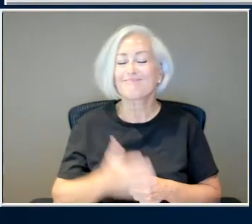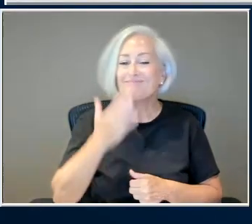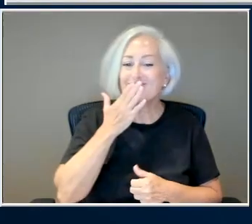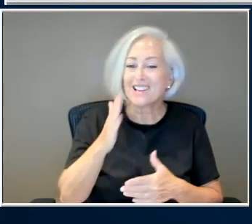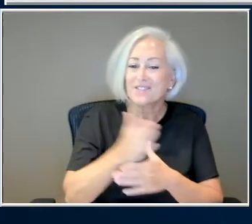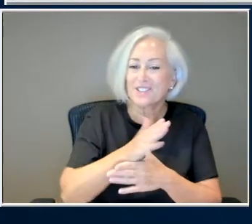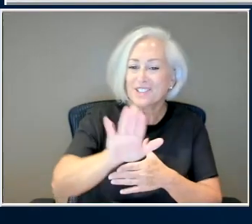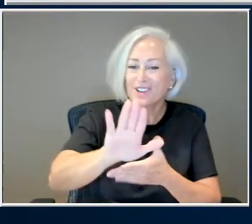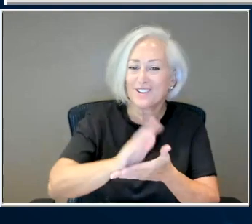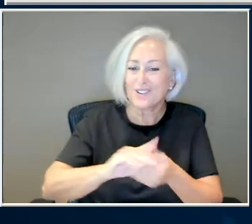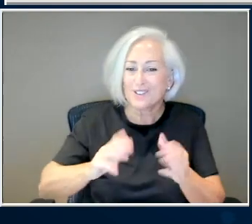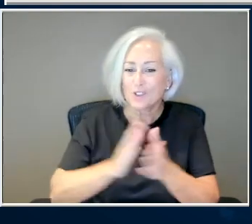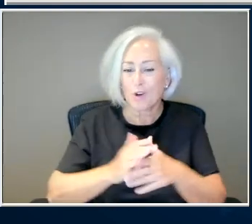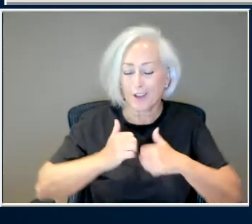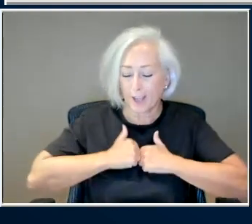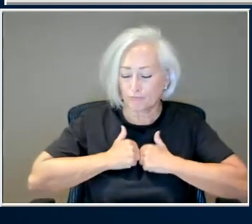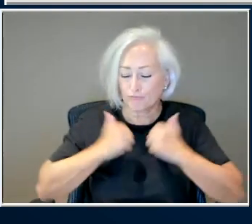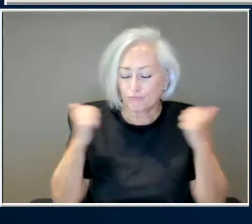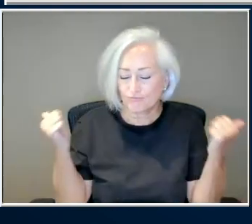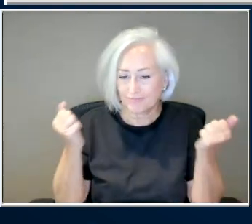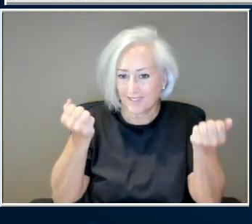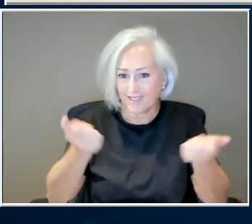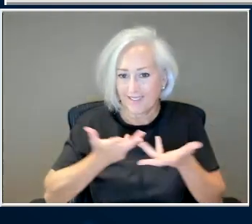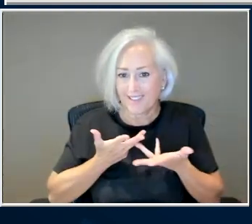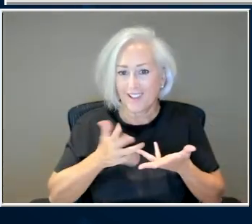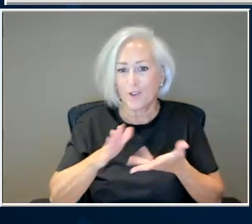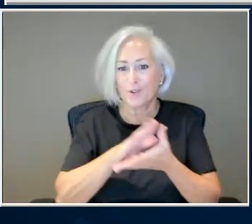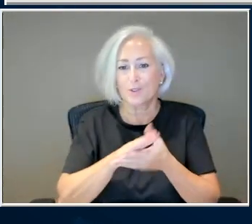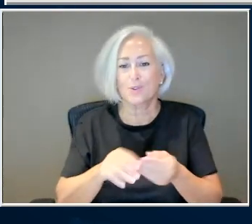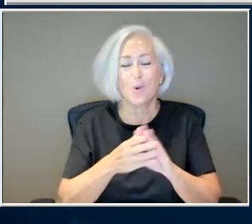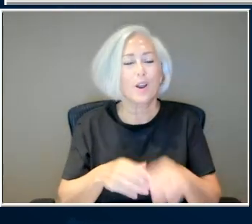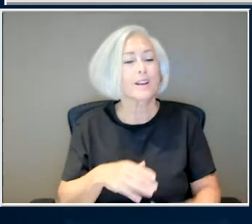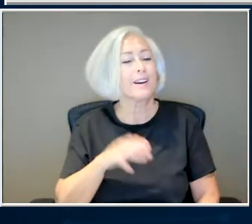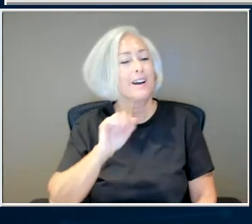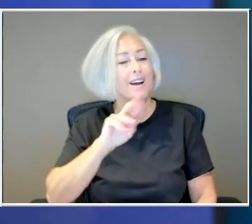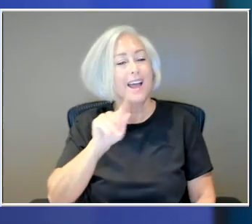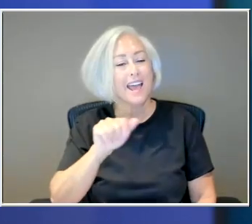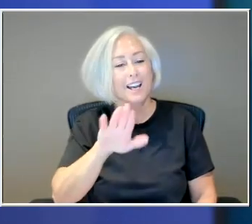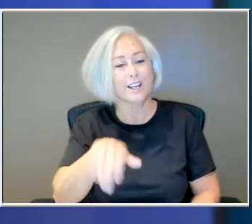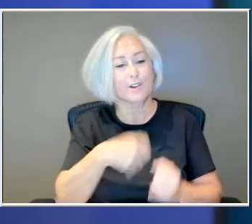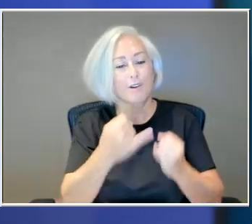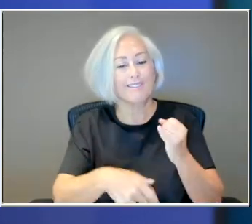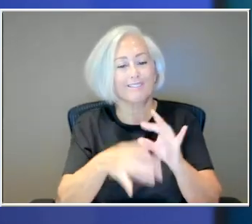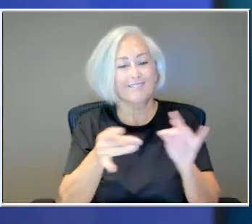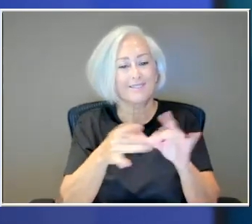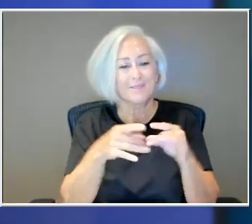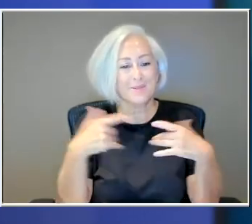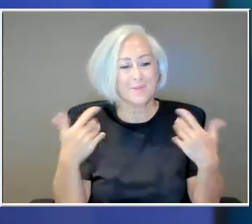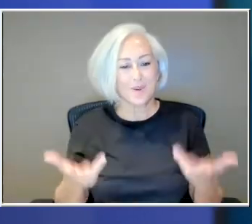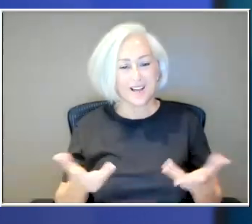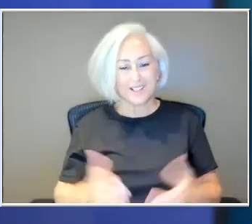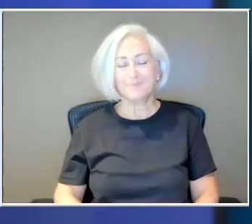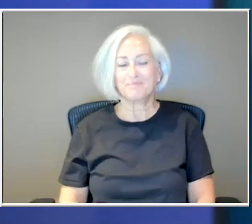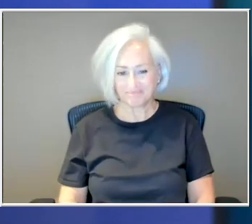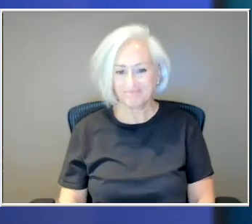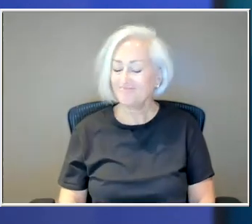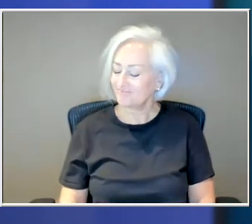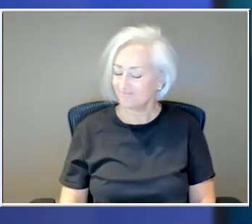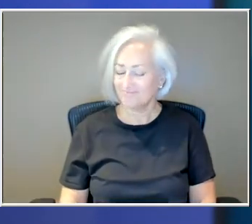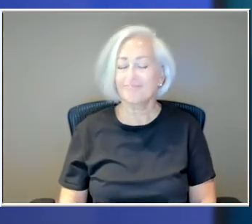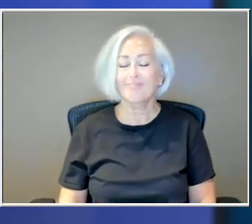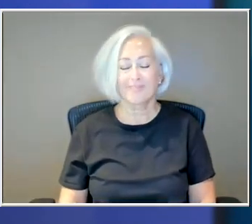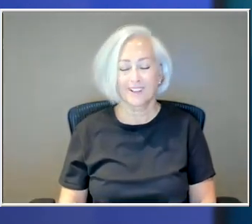being so open and candid with us this morning. Anna, what's the big takeaway from this? I'm going to piggyback on Dr. Shanae a little